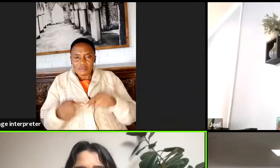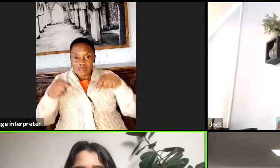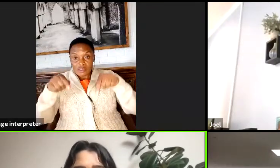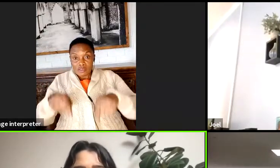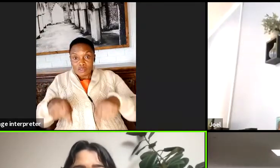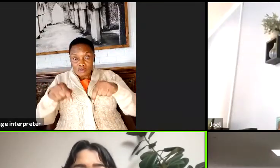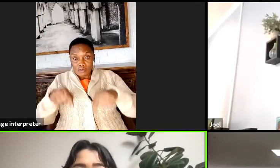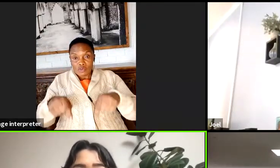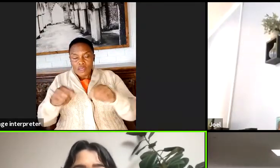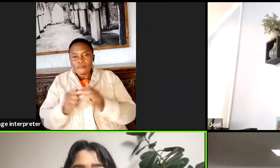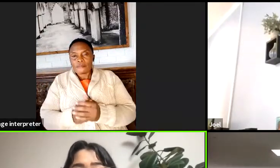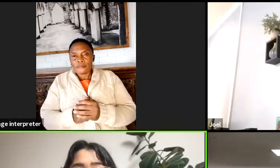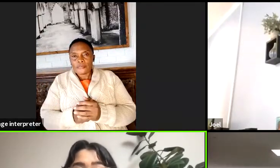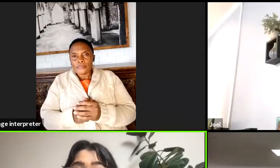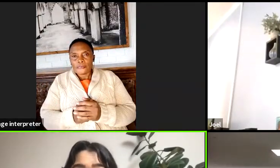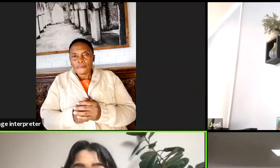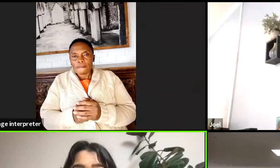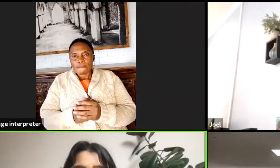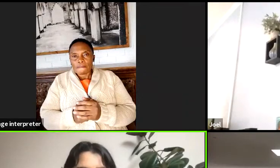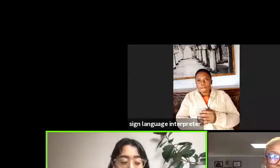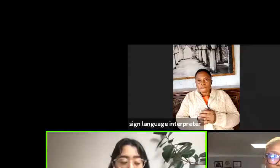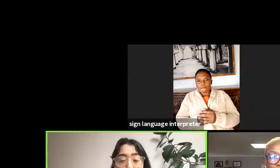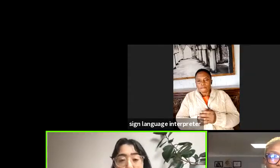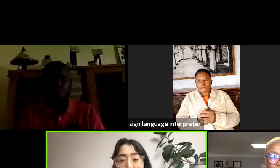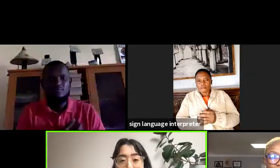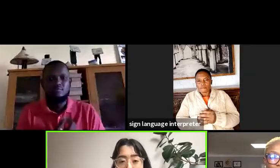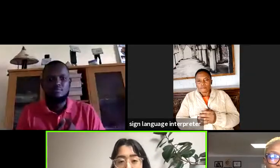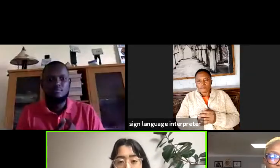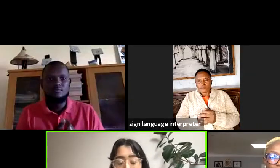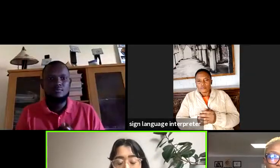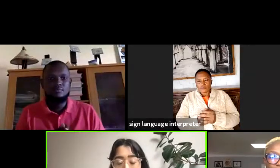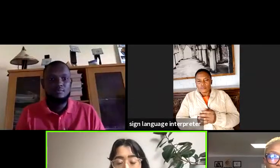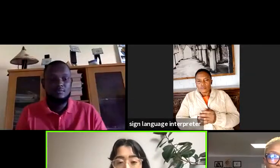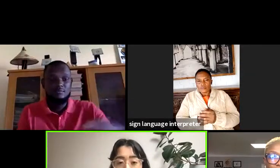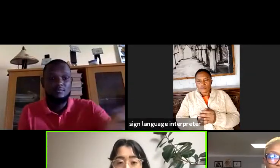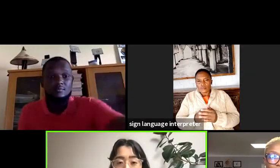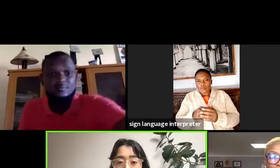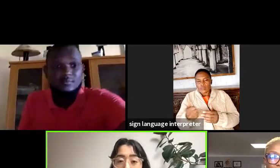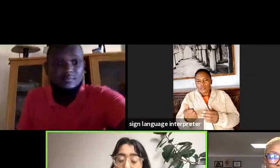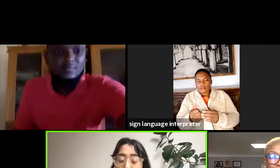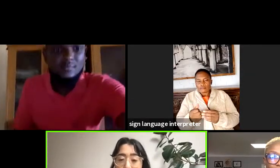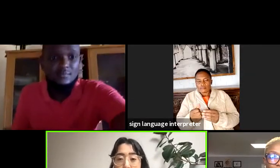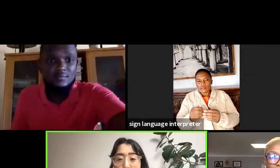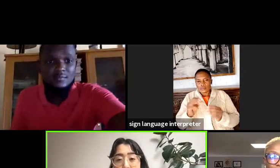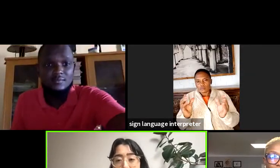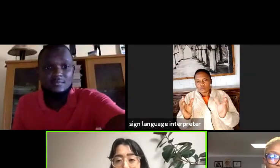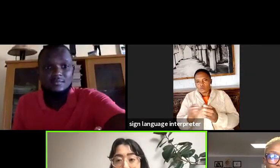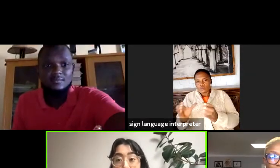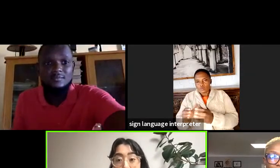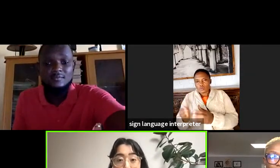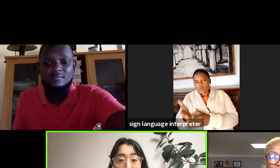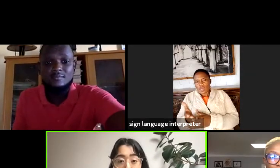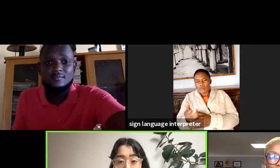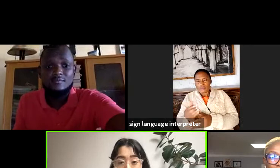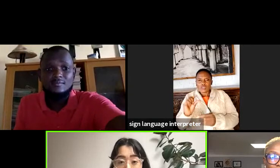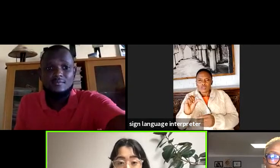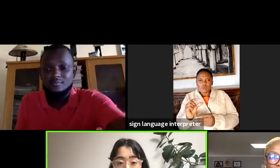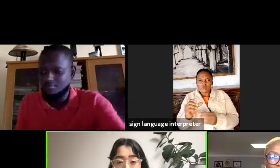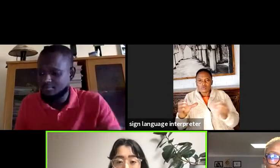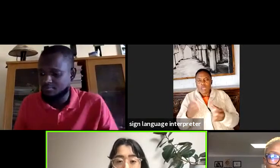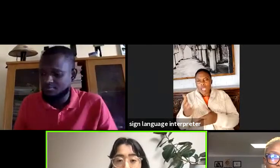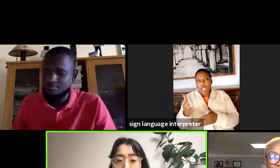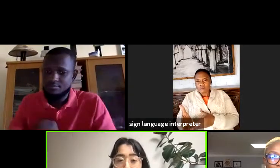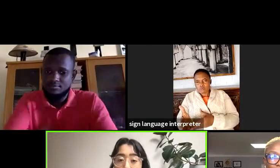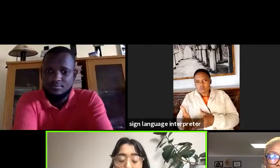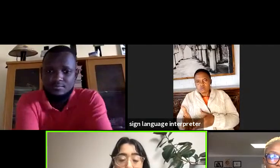hosted by ISOC Namibia chapter, as well as Small Media, and within Small Media, the UPR project.